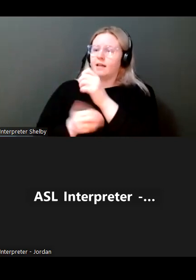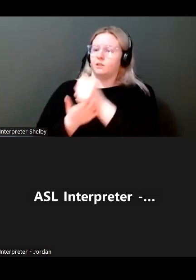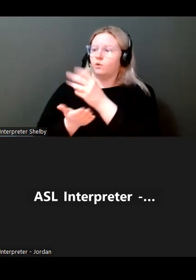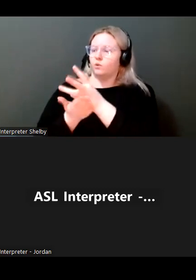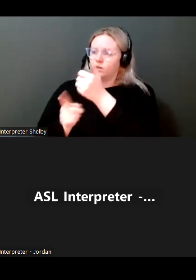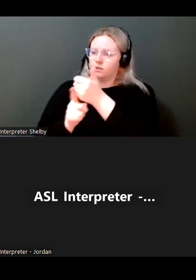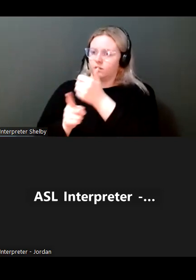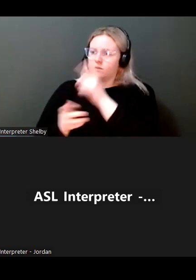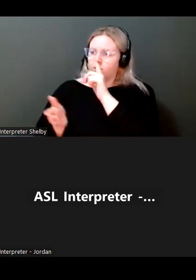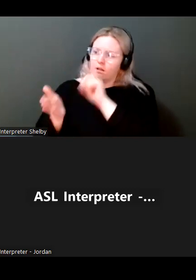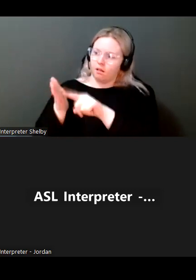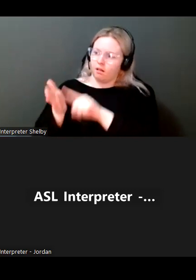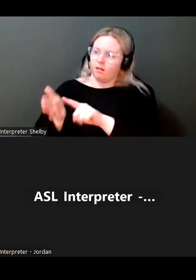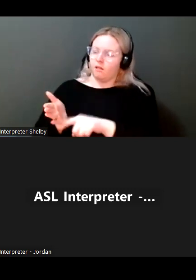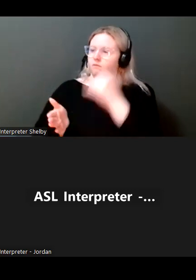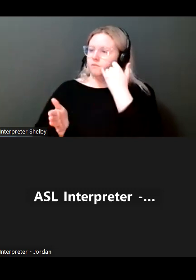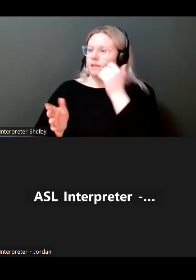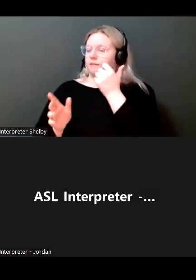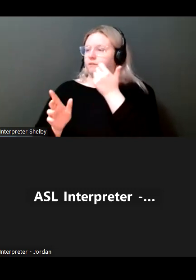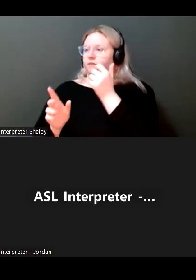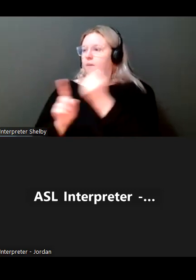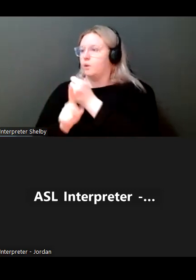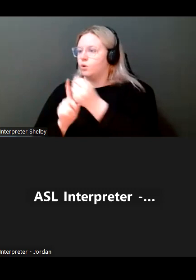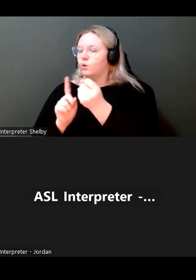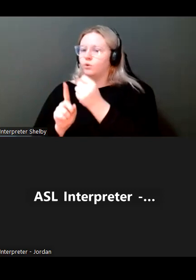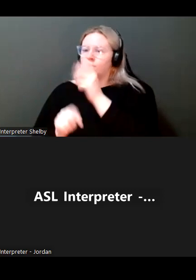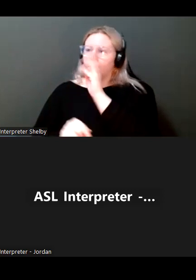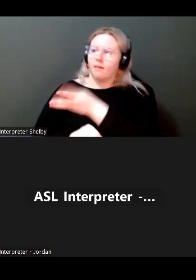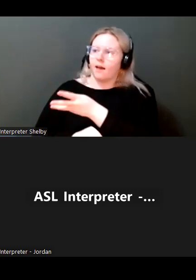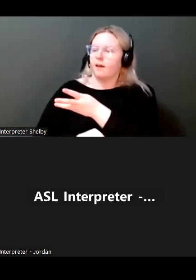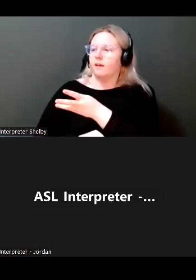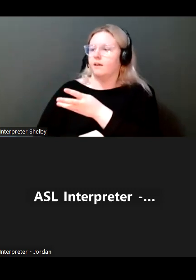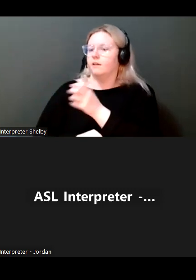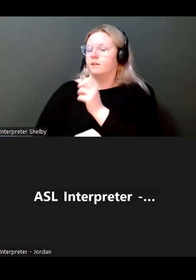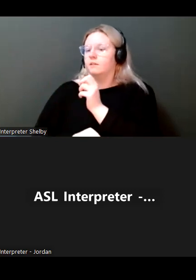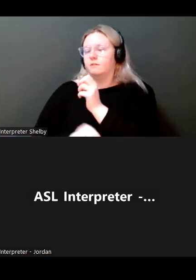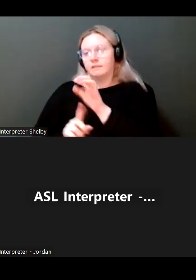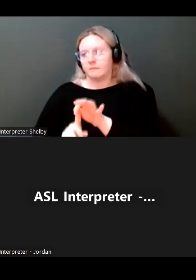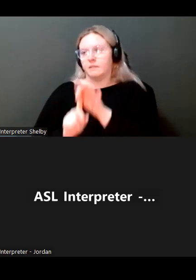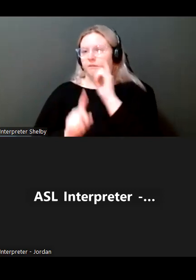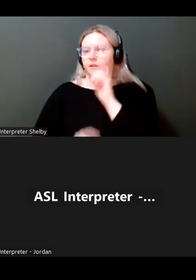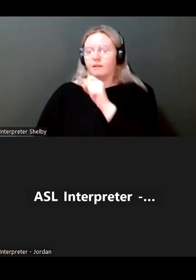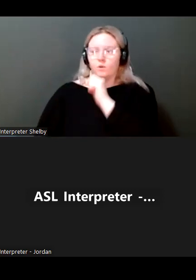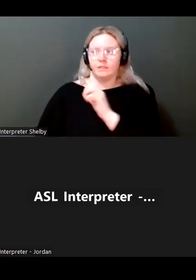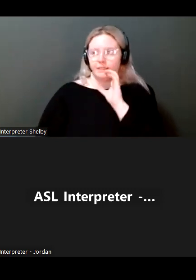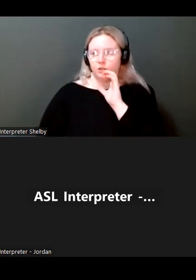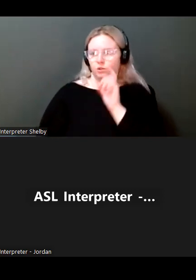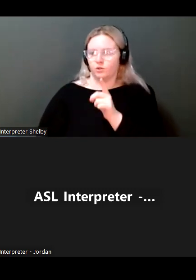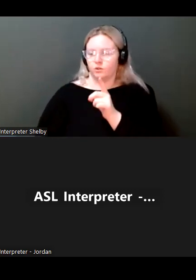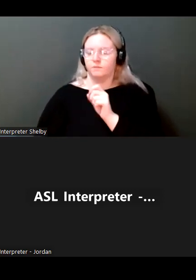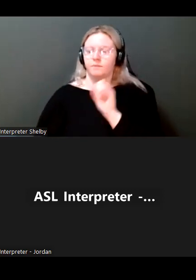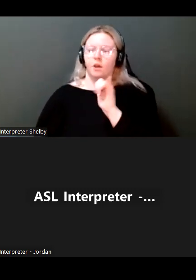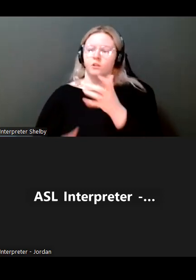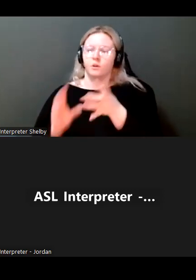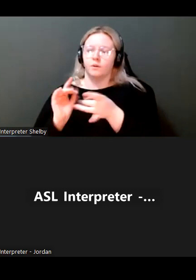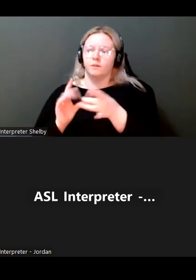investigate allegations of abuse, neglect, and things like that, specifically for seniors. I also want to mention there's the